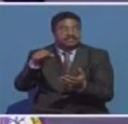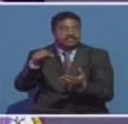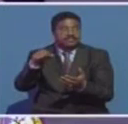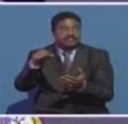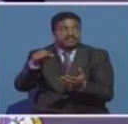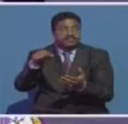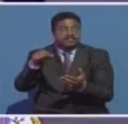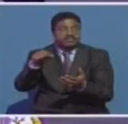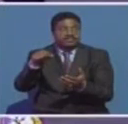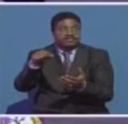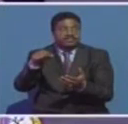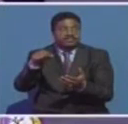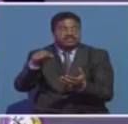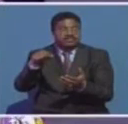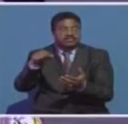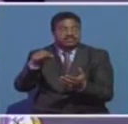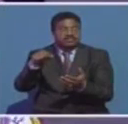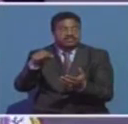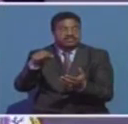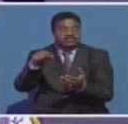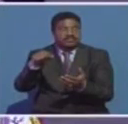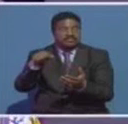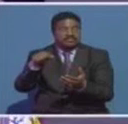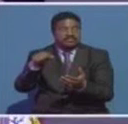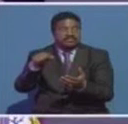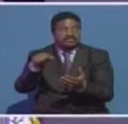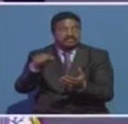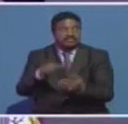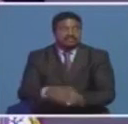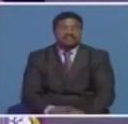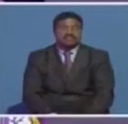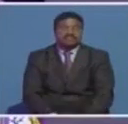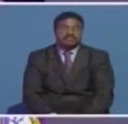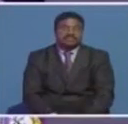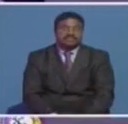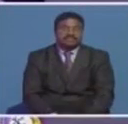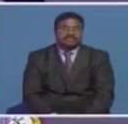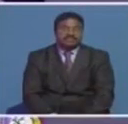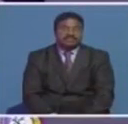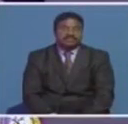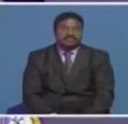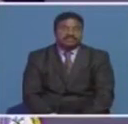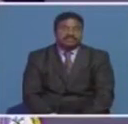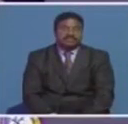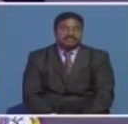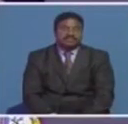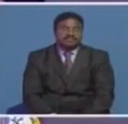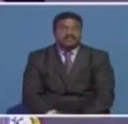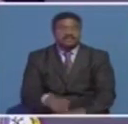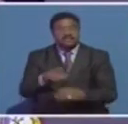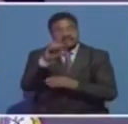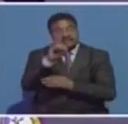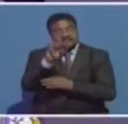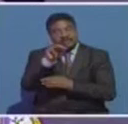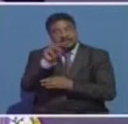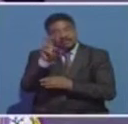the oversight is under the permanent secretary, Ms. Juliana Shoko Chilombo, and DMMU is under